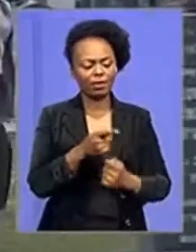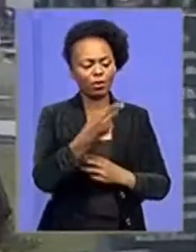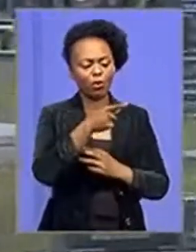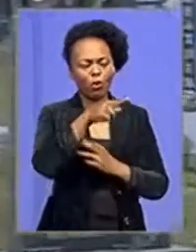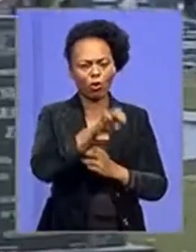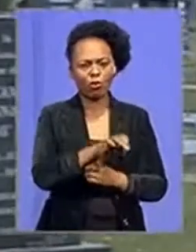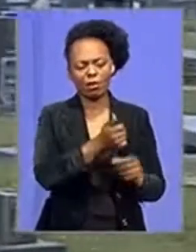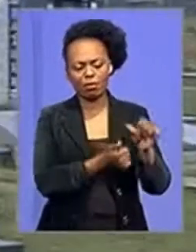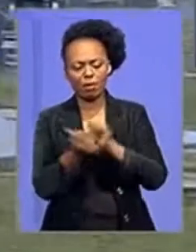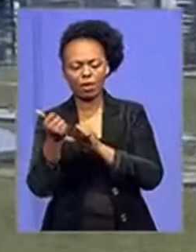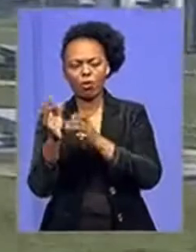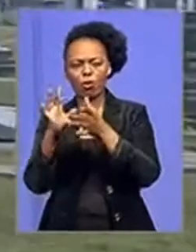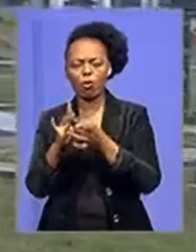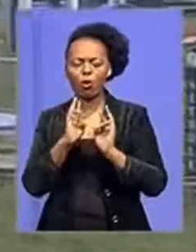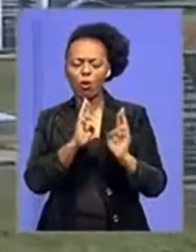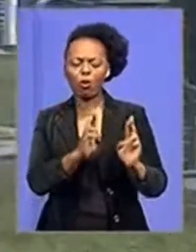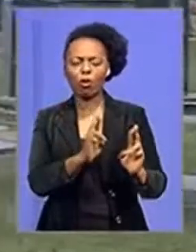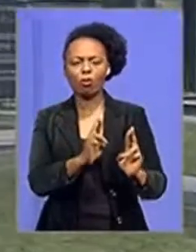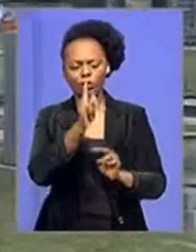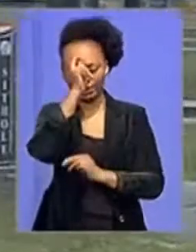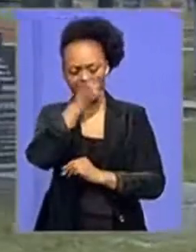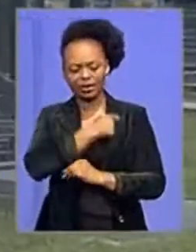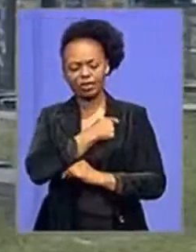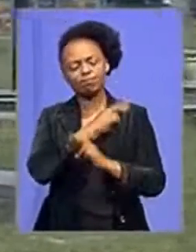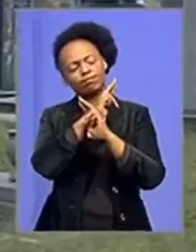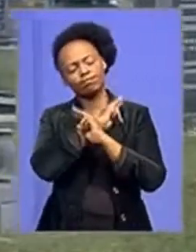boela gae ba tshepa gore morwa wa bona o tlo robala ka khutso